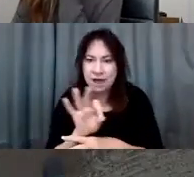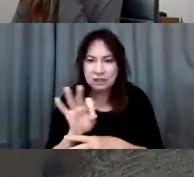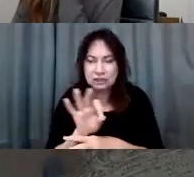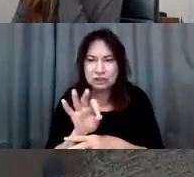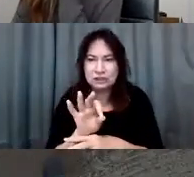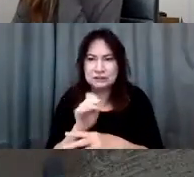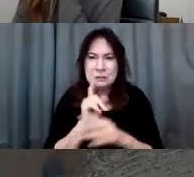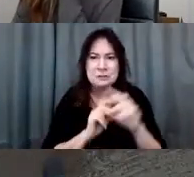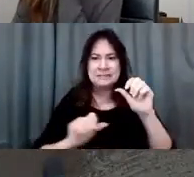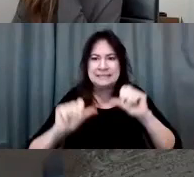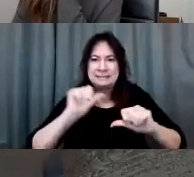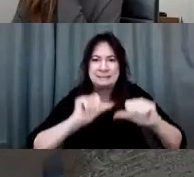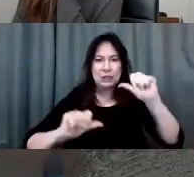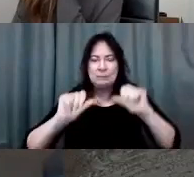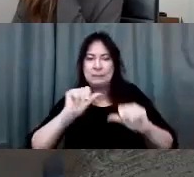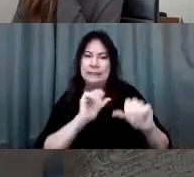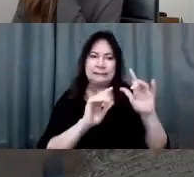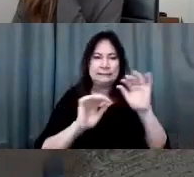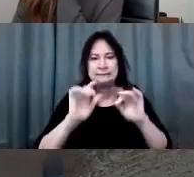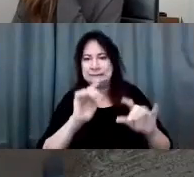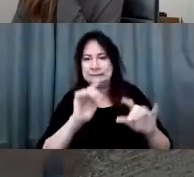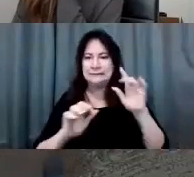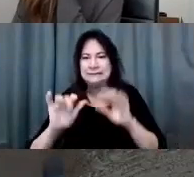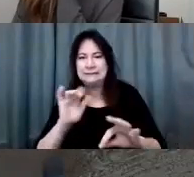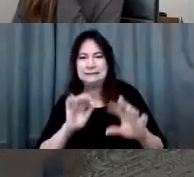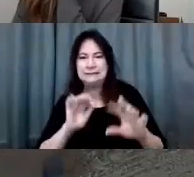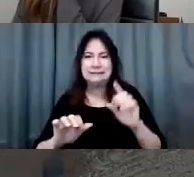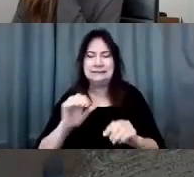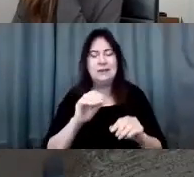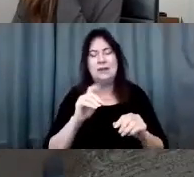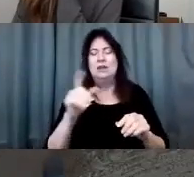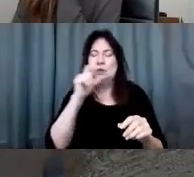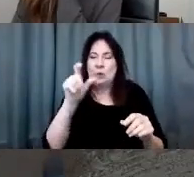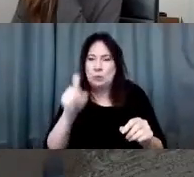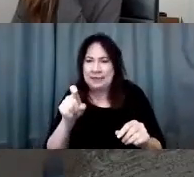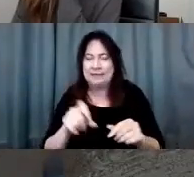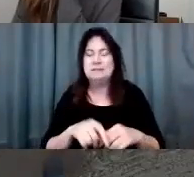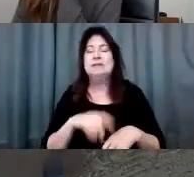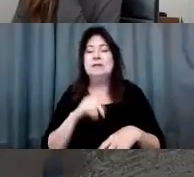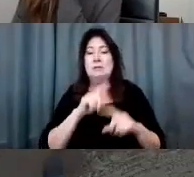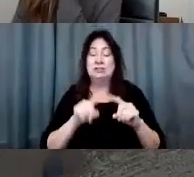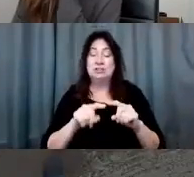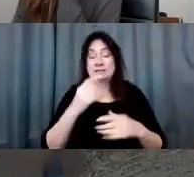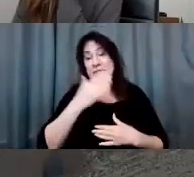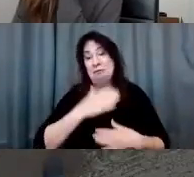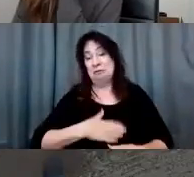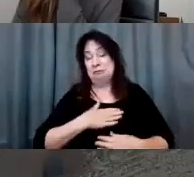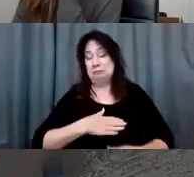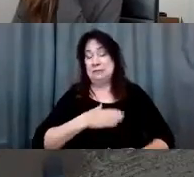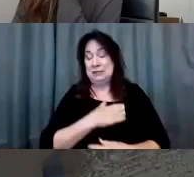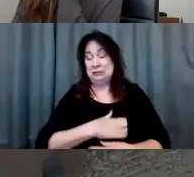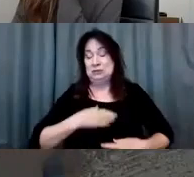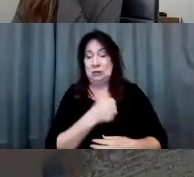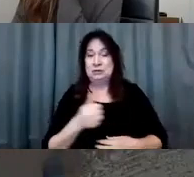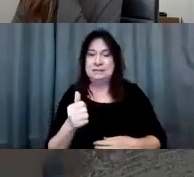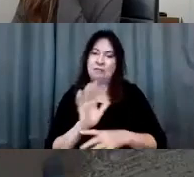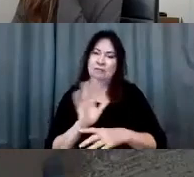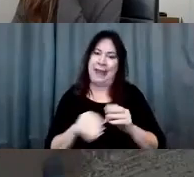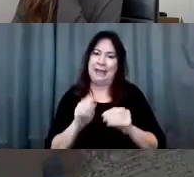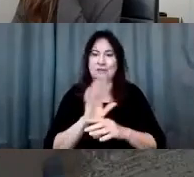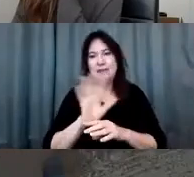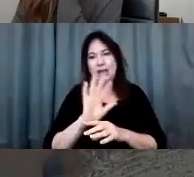was experimenting with a lot of things that, of course, one doesn't need to do, but she was having a good time and putting video clips from